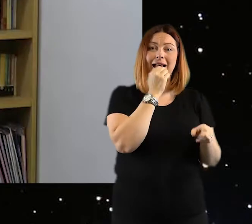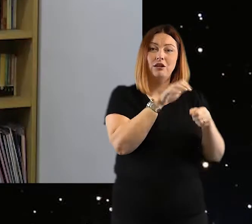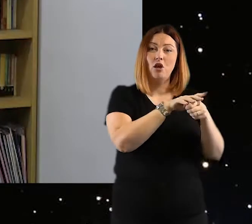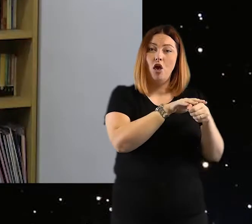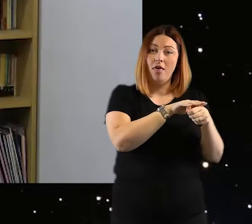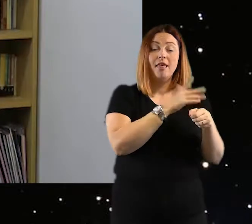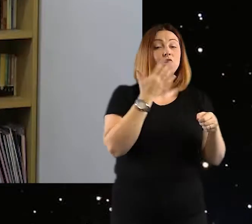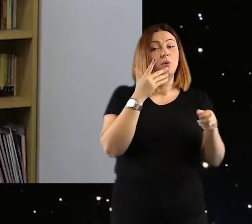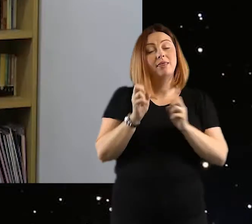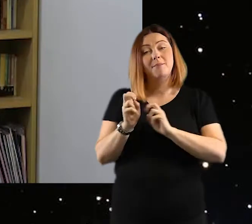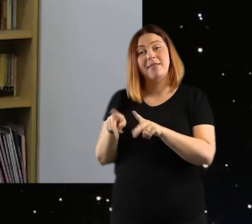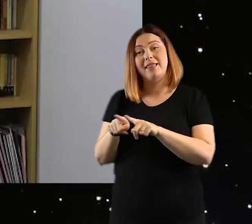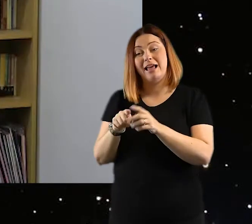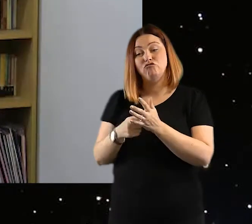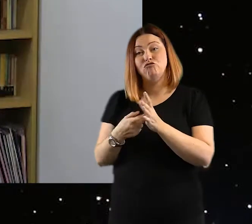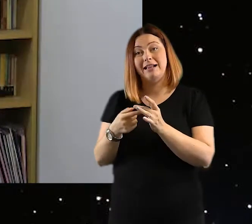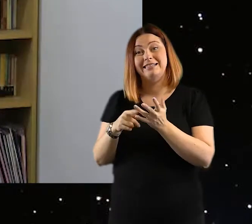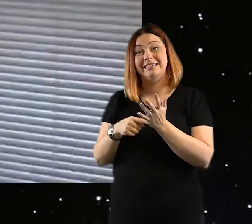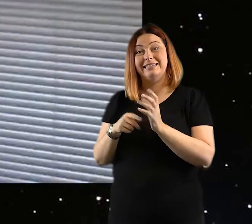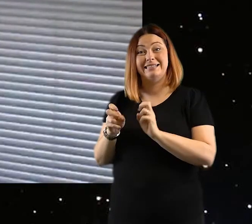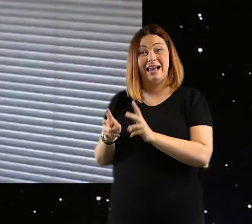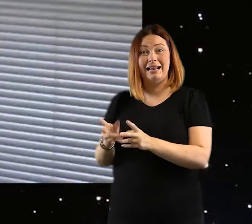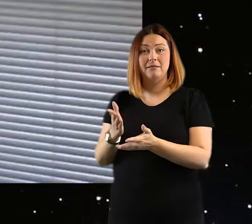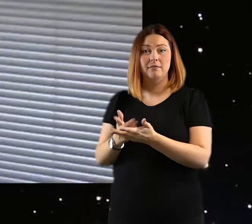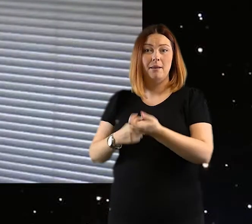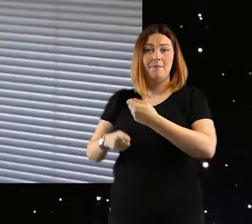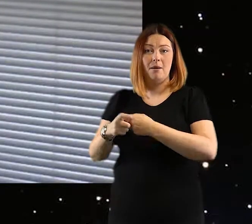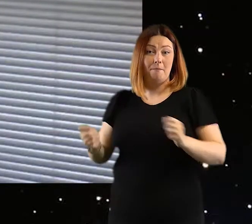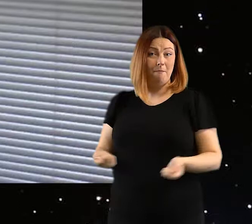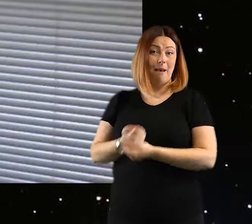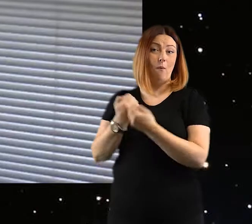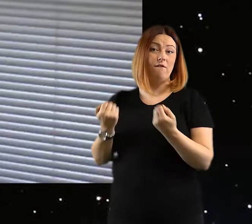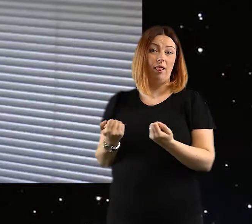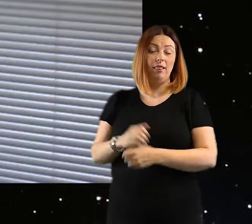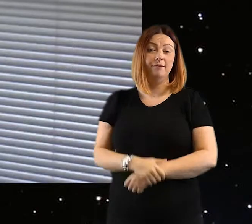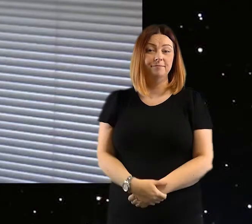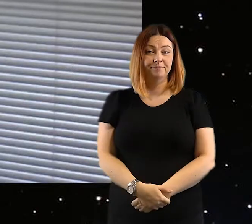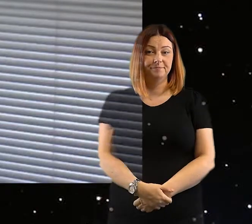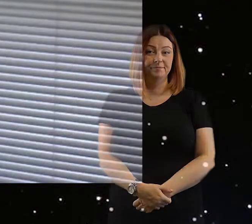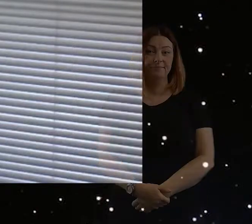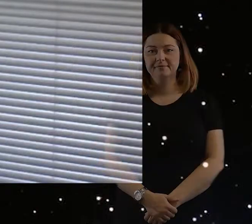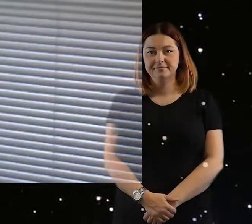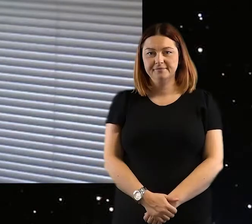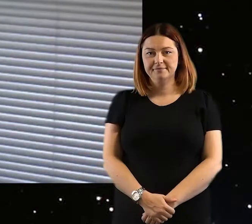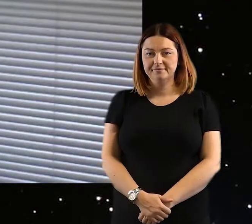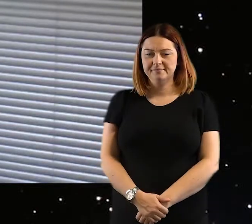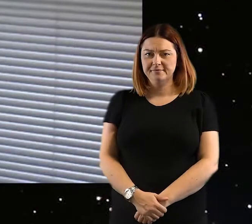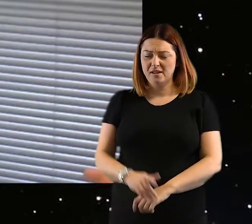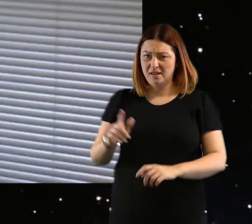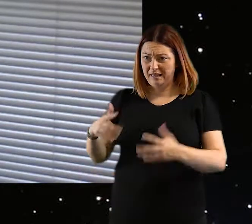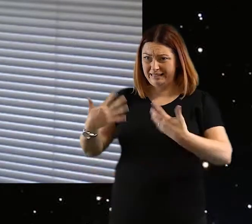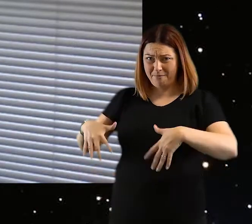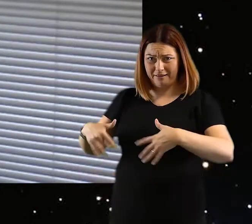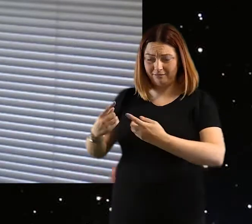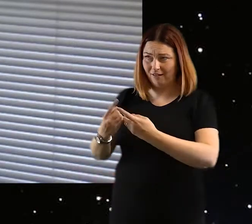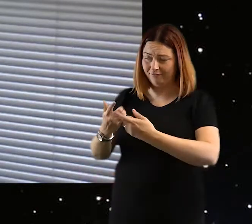when methods like the transit technique really become much more powerful. Okay. So, this is just